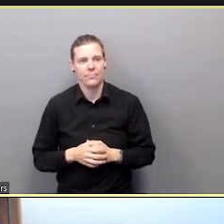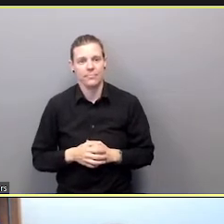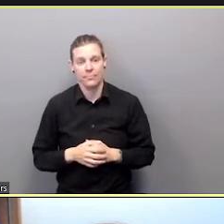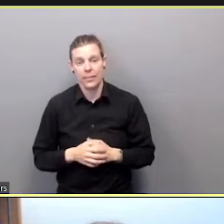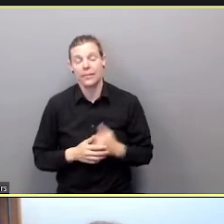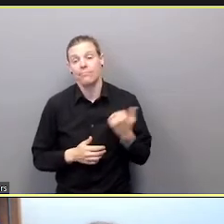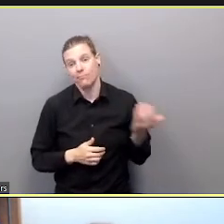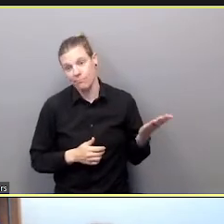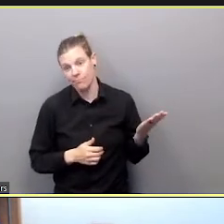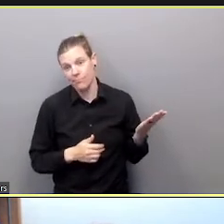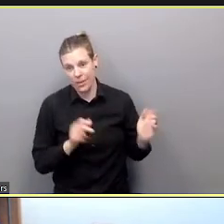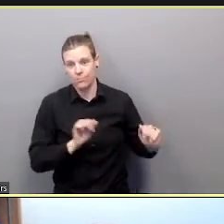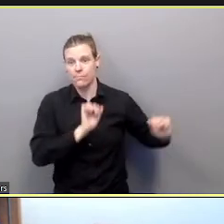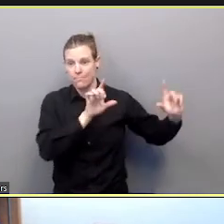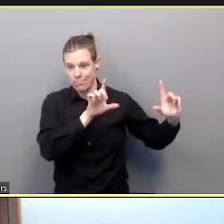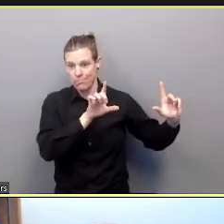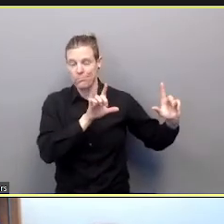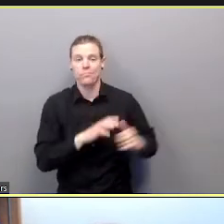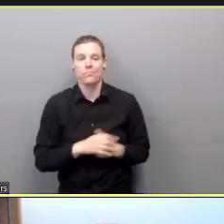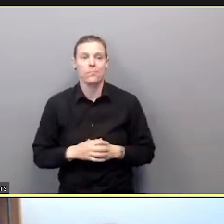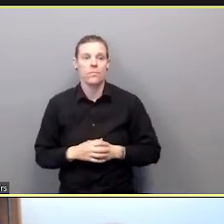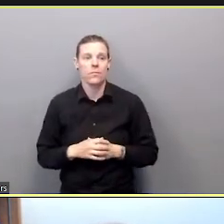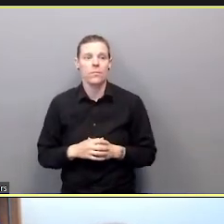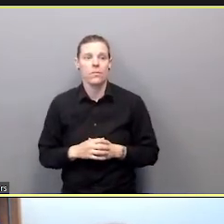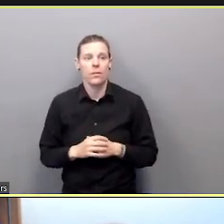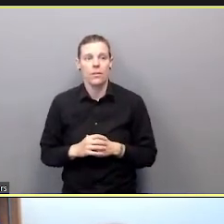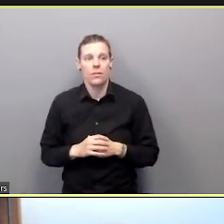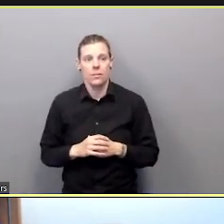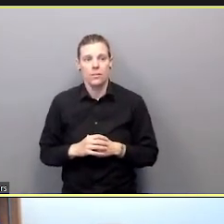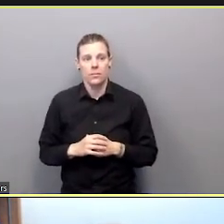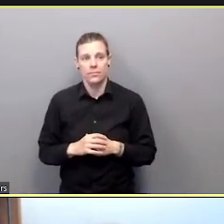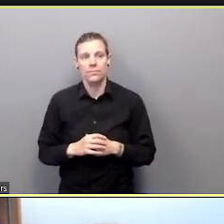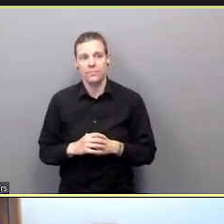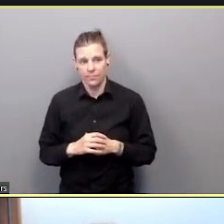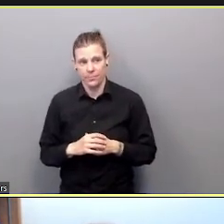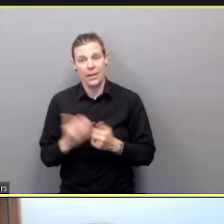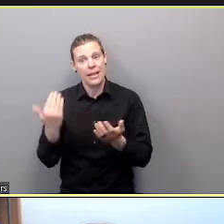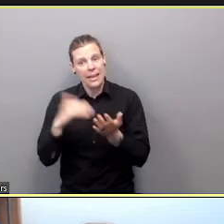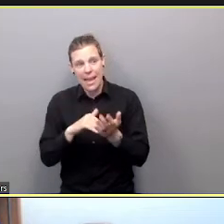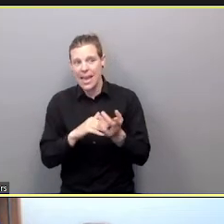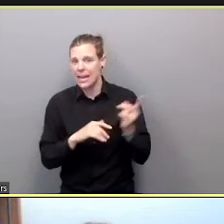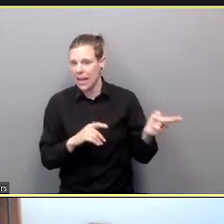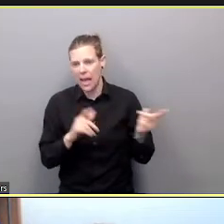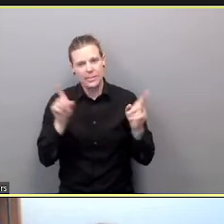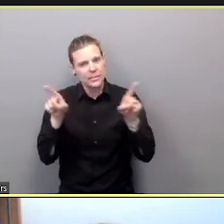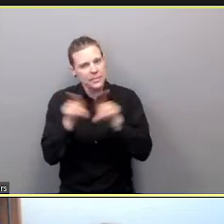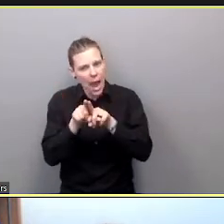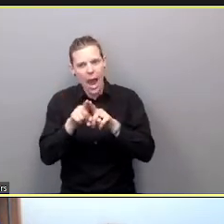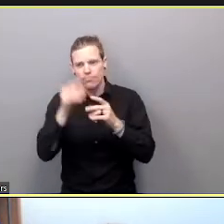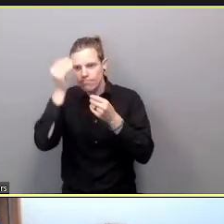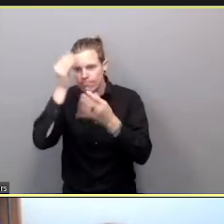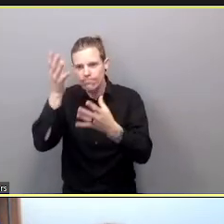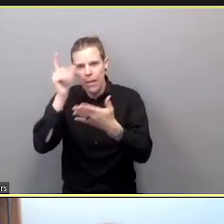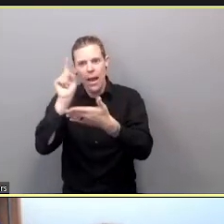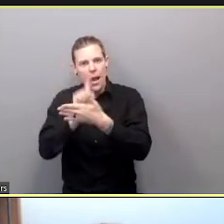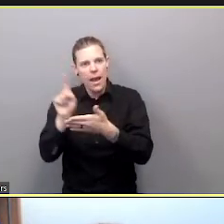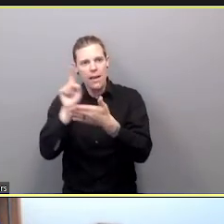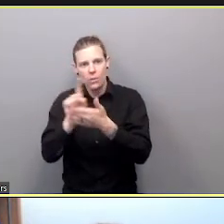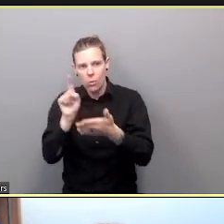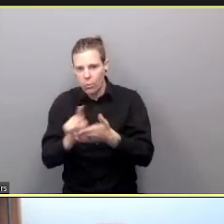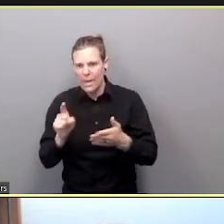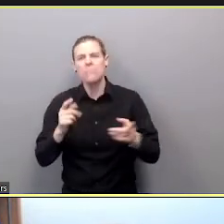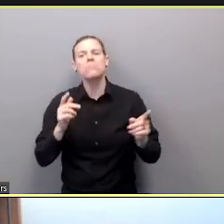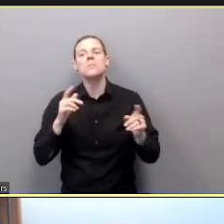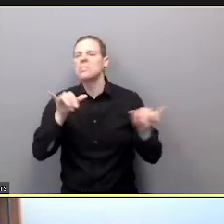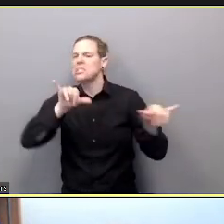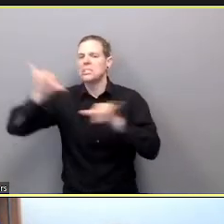So this is an epi report that we share weekly on our website. And so this is where